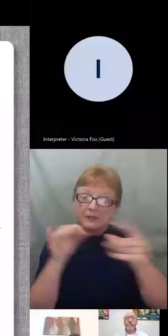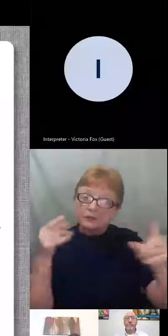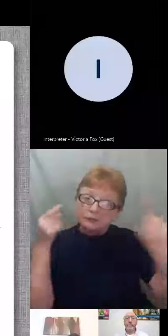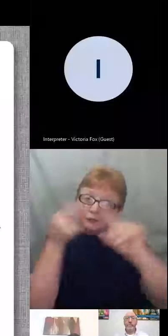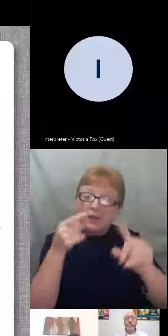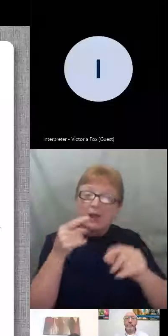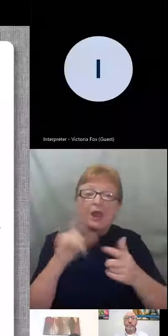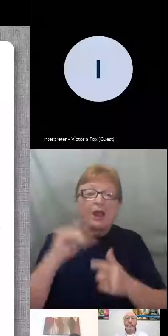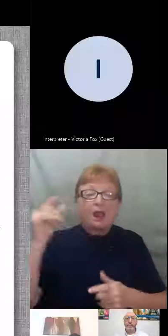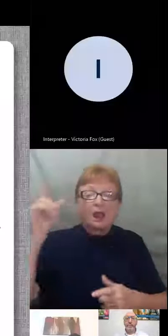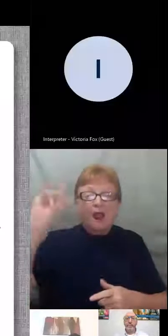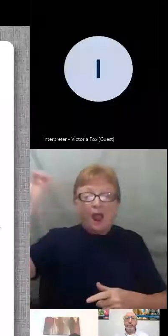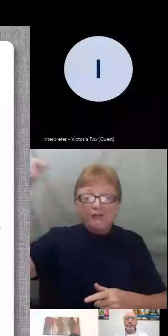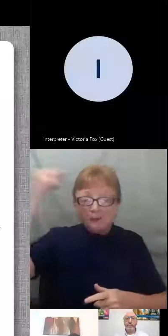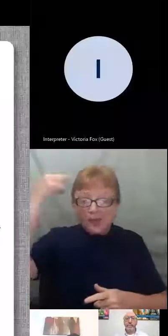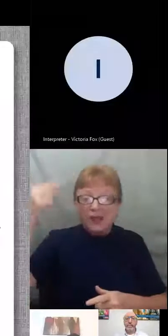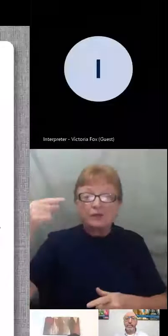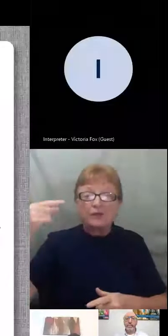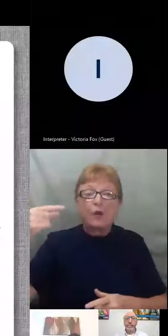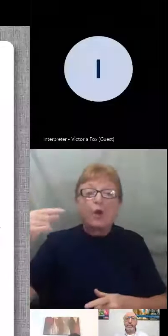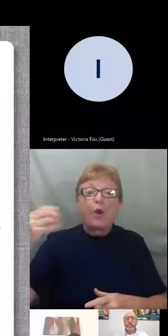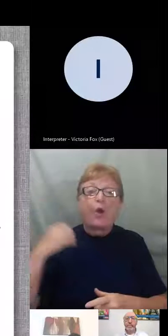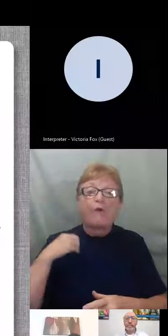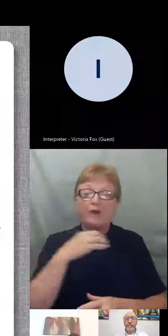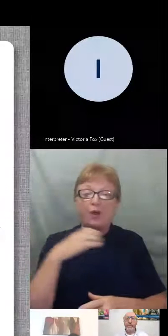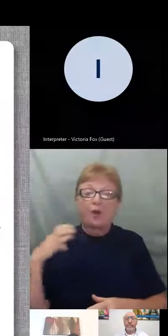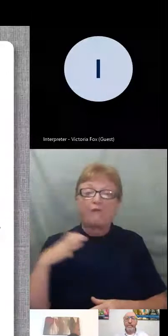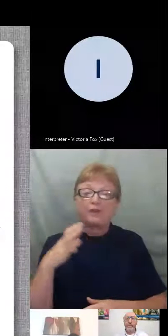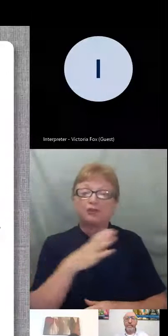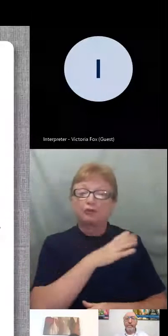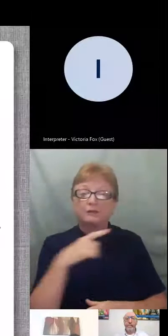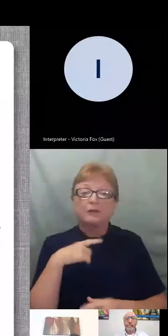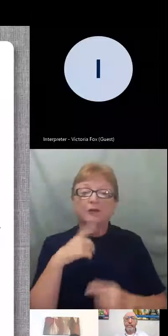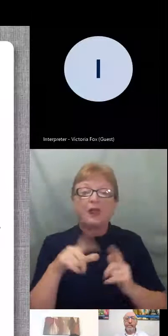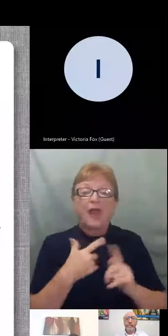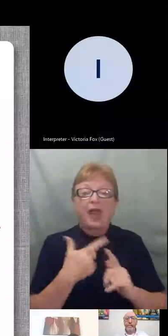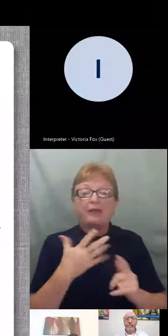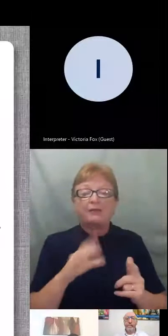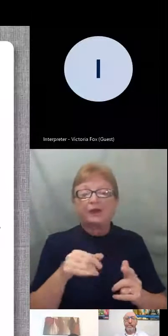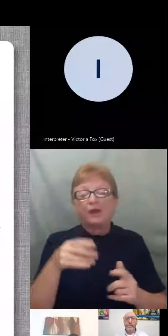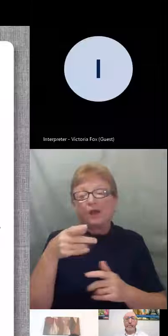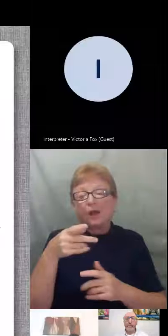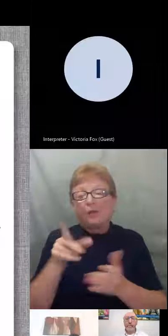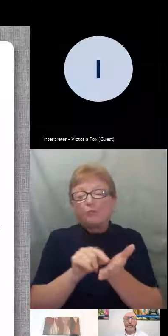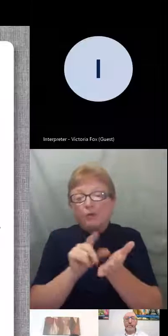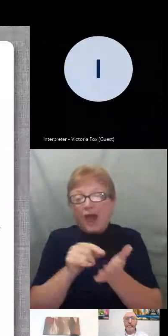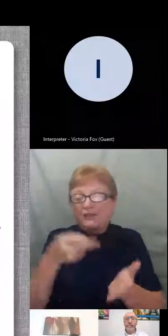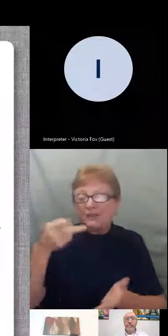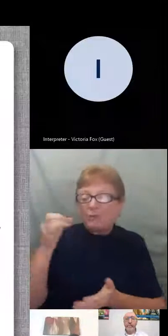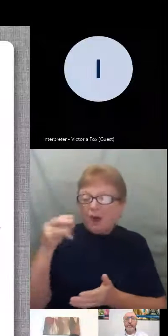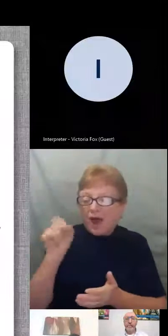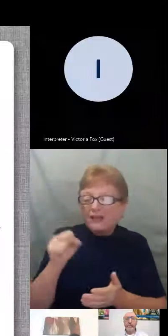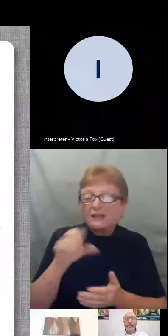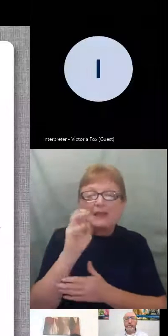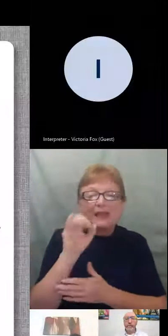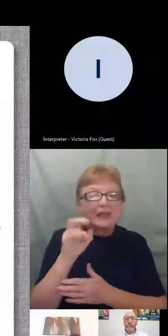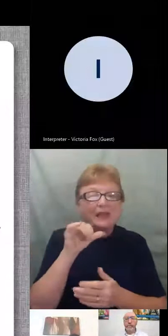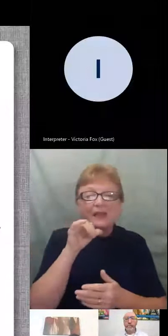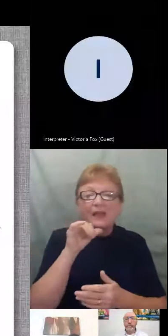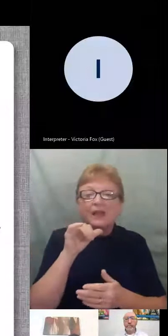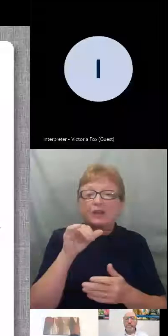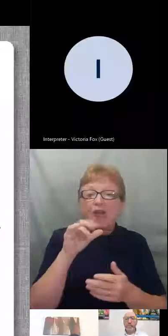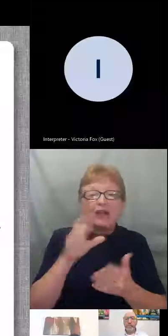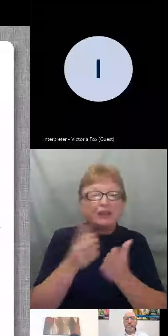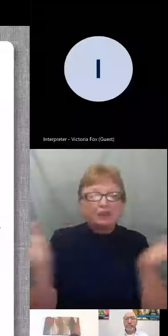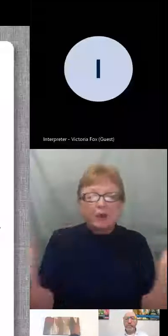the press, and the general public do not have time for long conversations or documents. Try not to